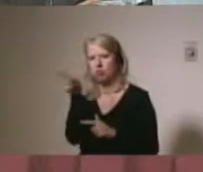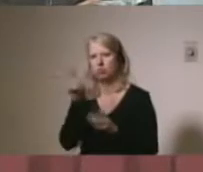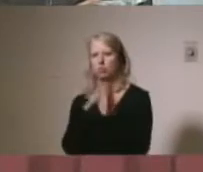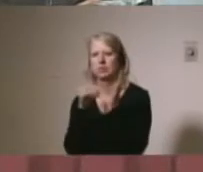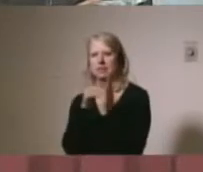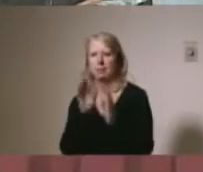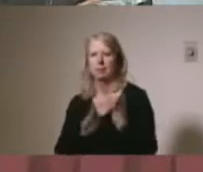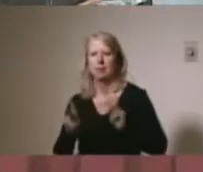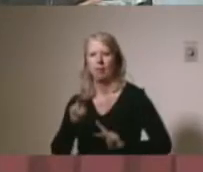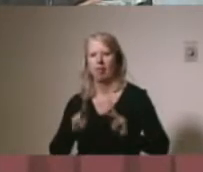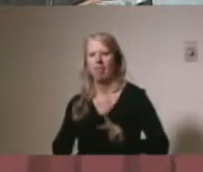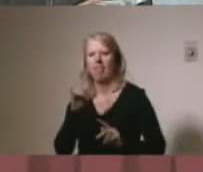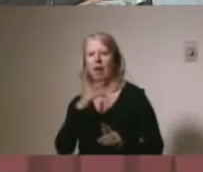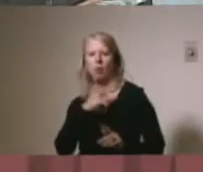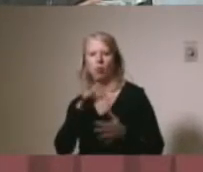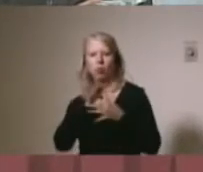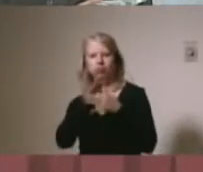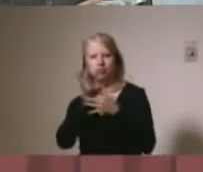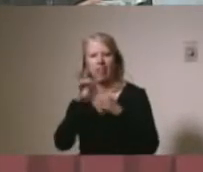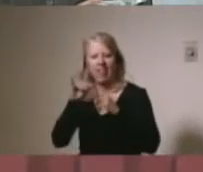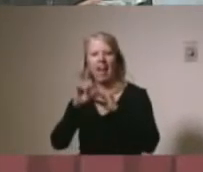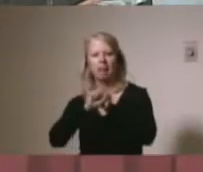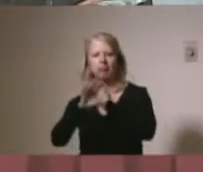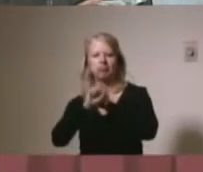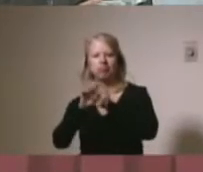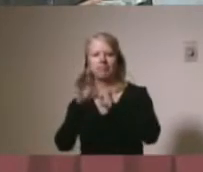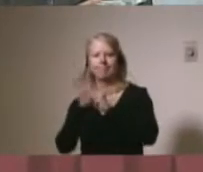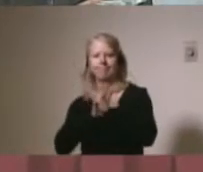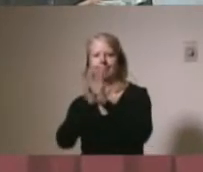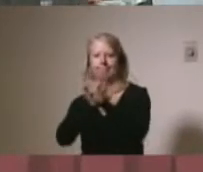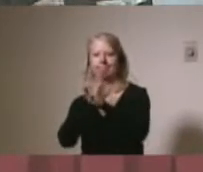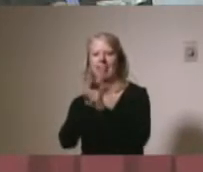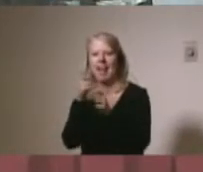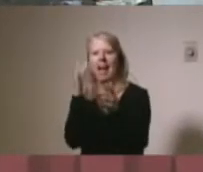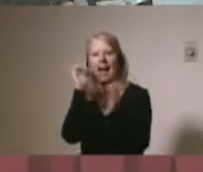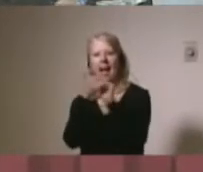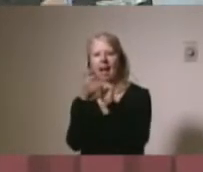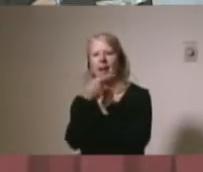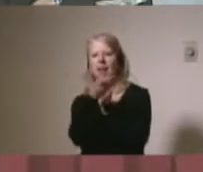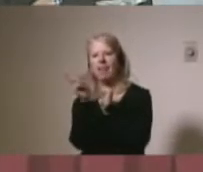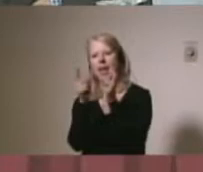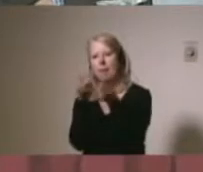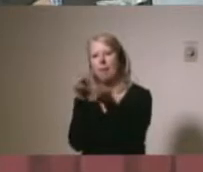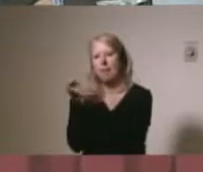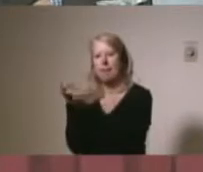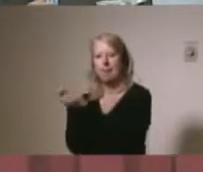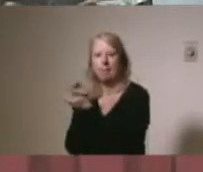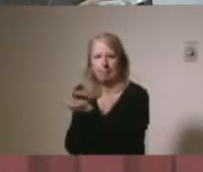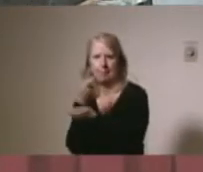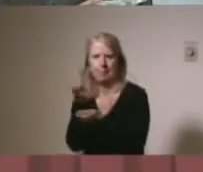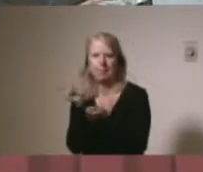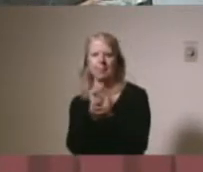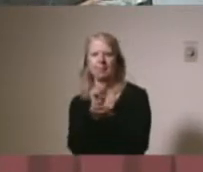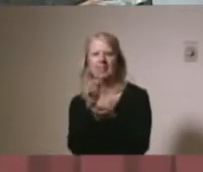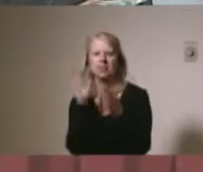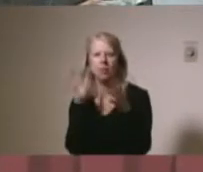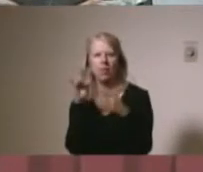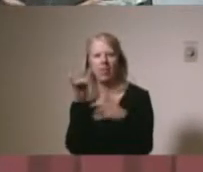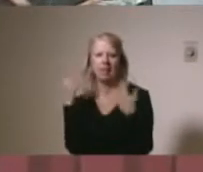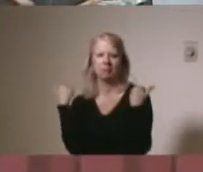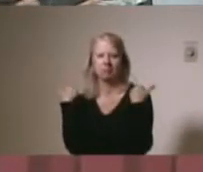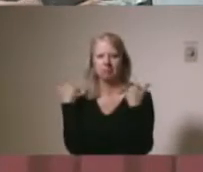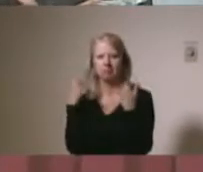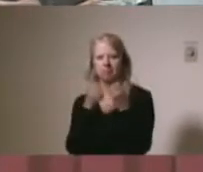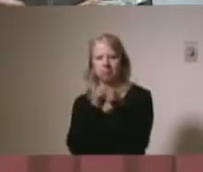So I think that's the way they're actually trying to, cover off that social obligations.